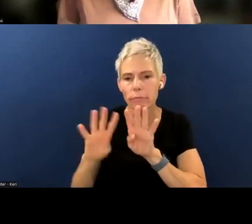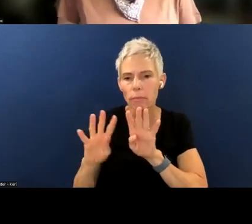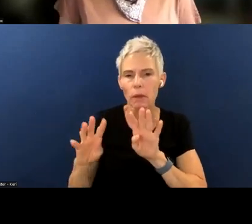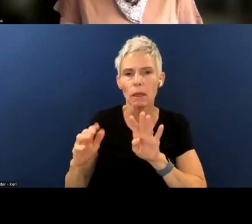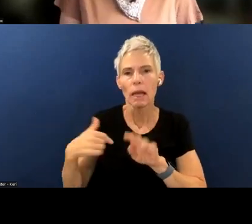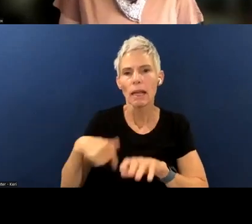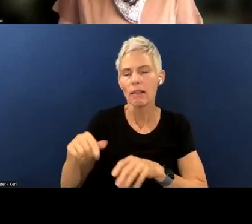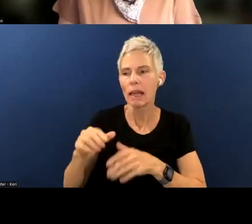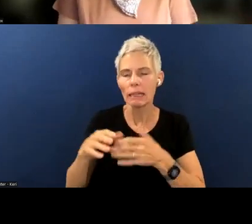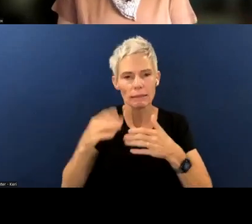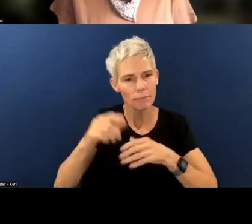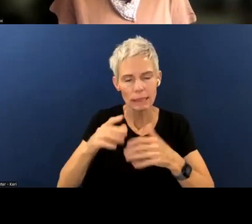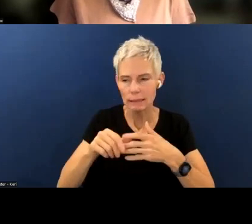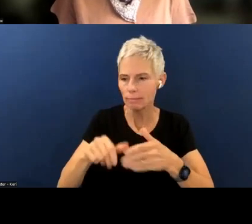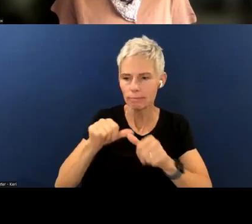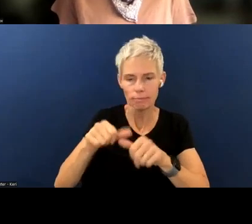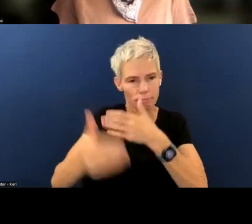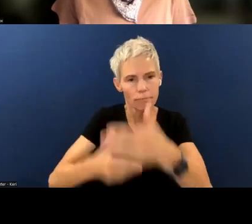messengers. Next slide, please.